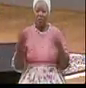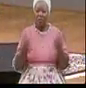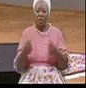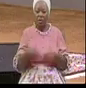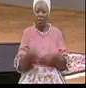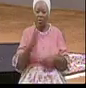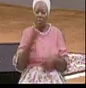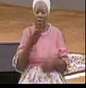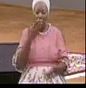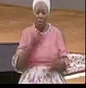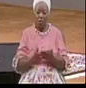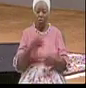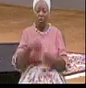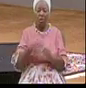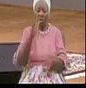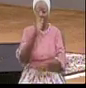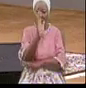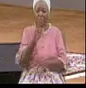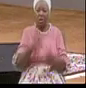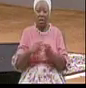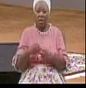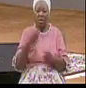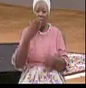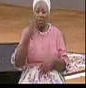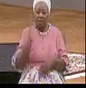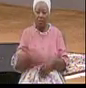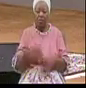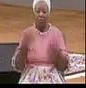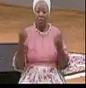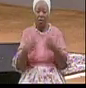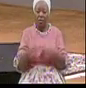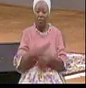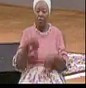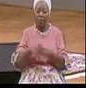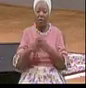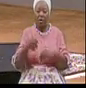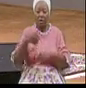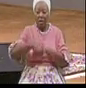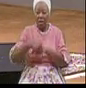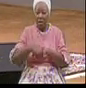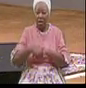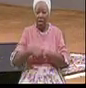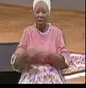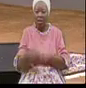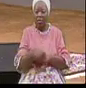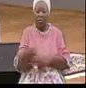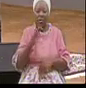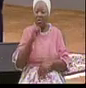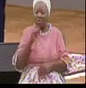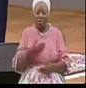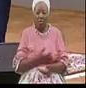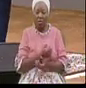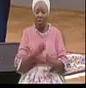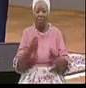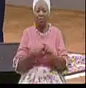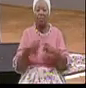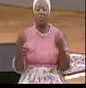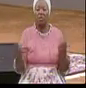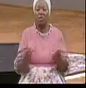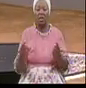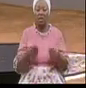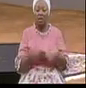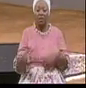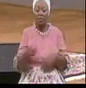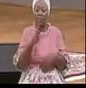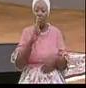afternoon and evil, sinful in the night, those ones are not born again. Those who